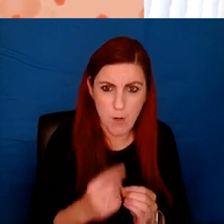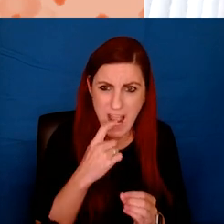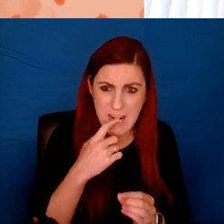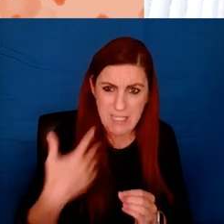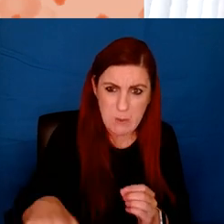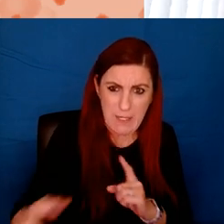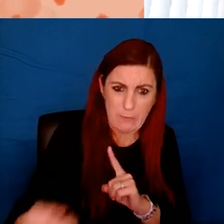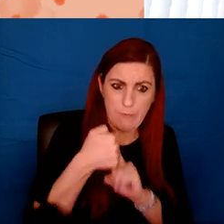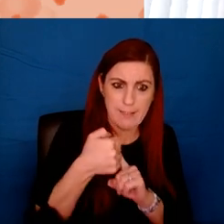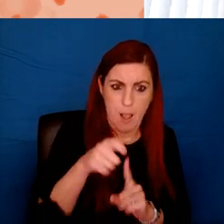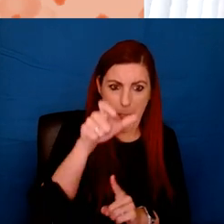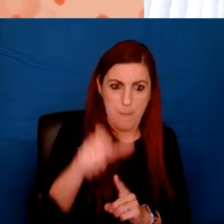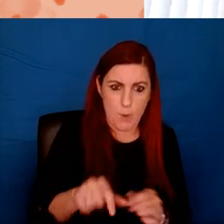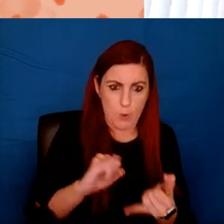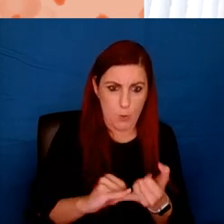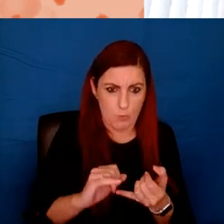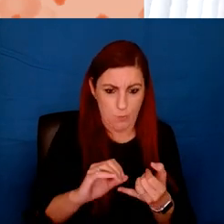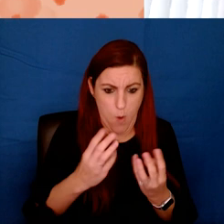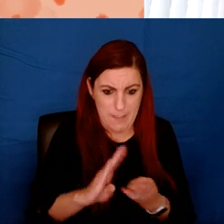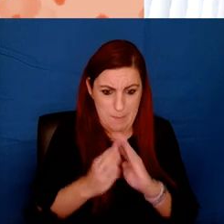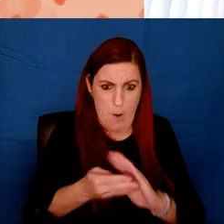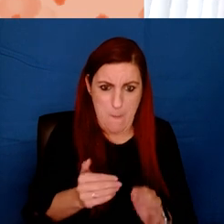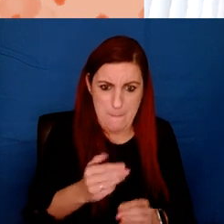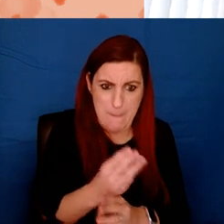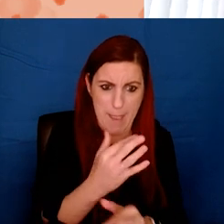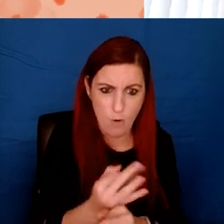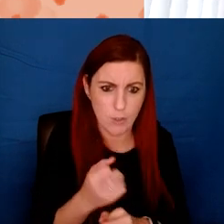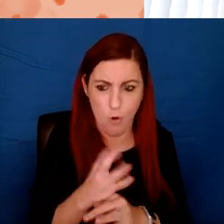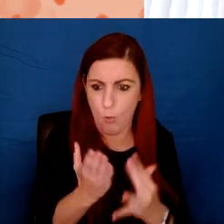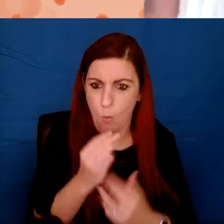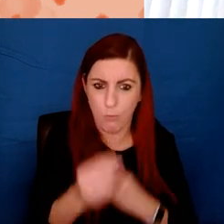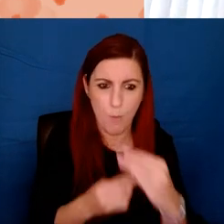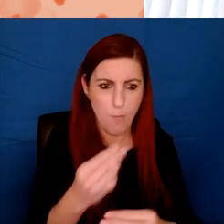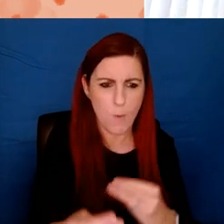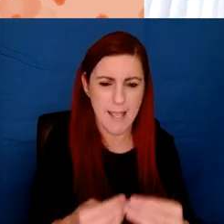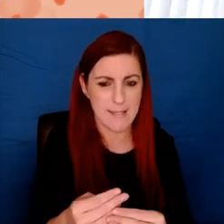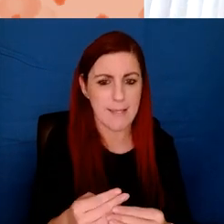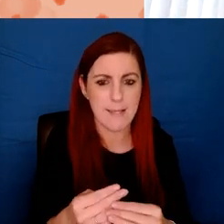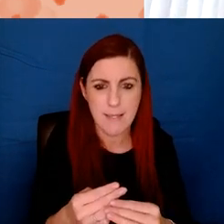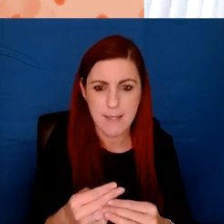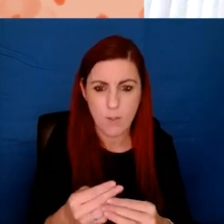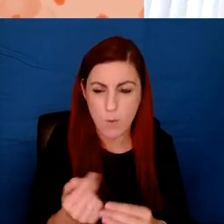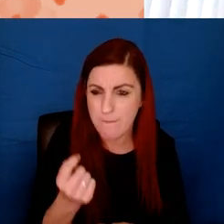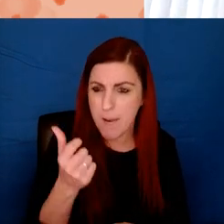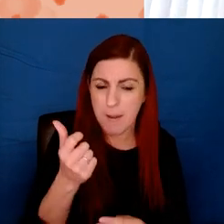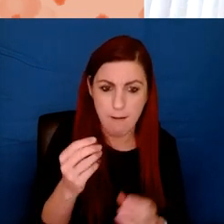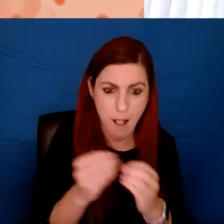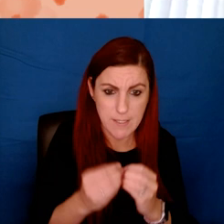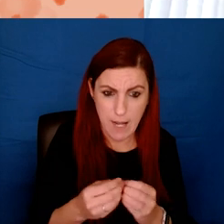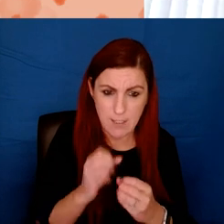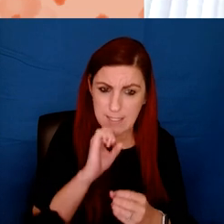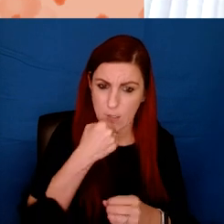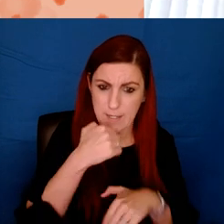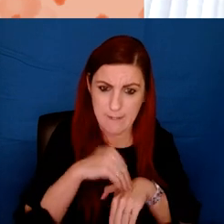really harmful to the person who's trying very hard to become a parent, or is in the process, you know, is in the throes